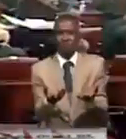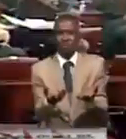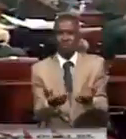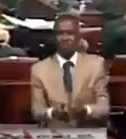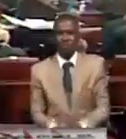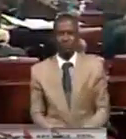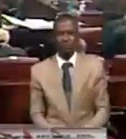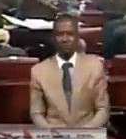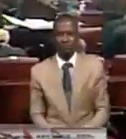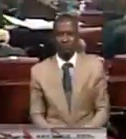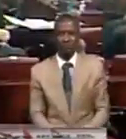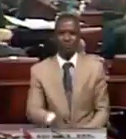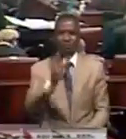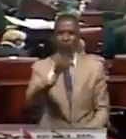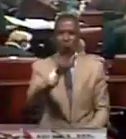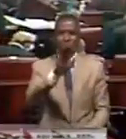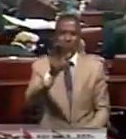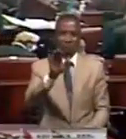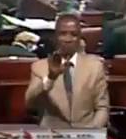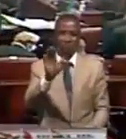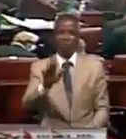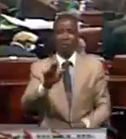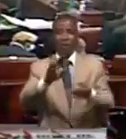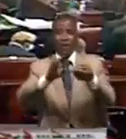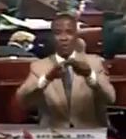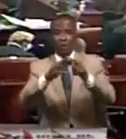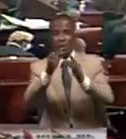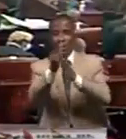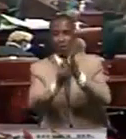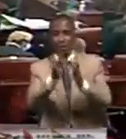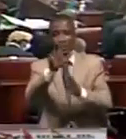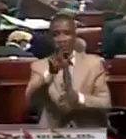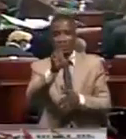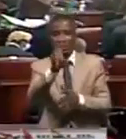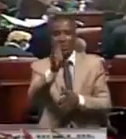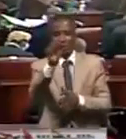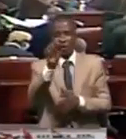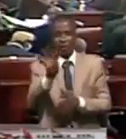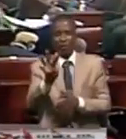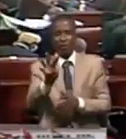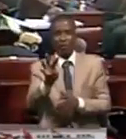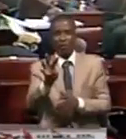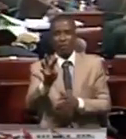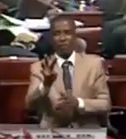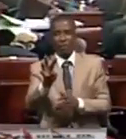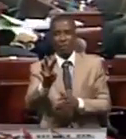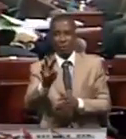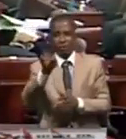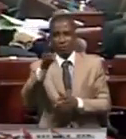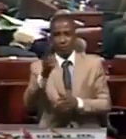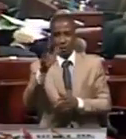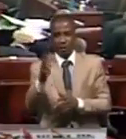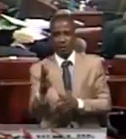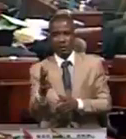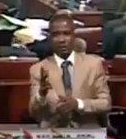Excuse me. Order 36 for subrules 2 and 3 together.